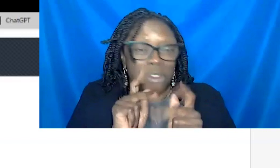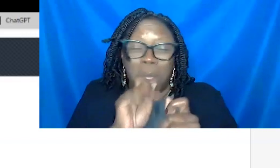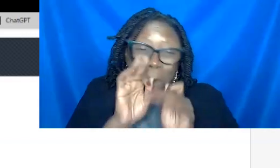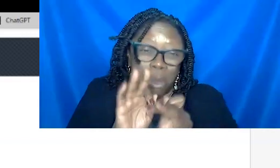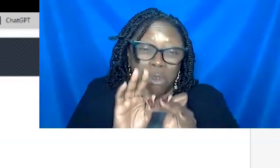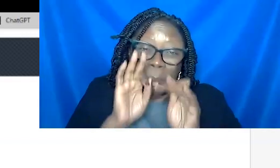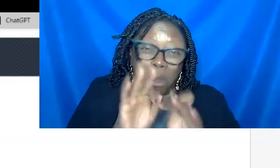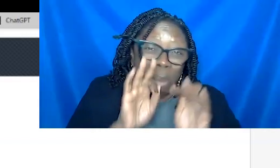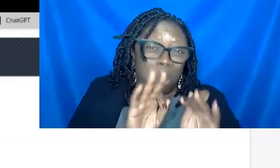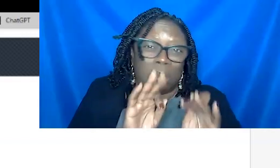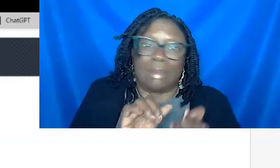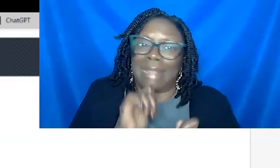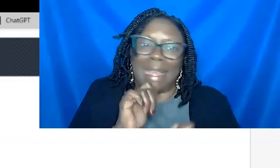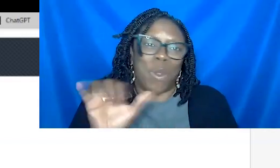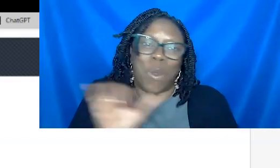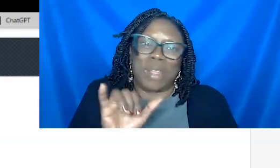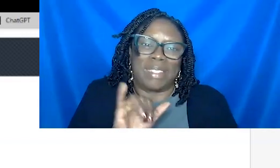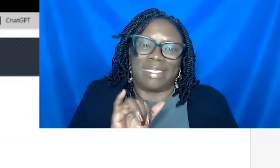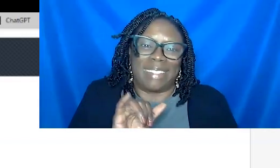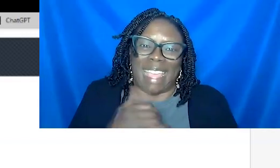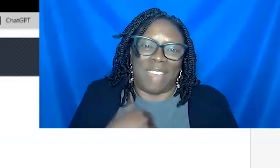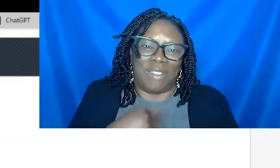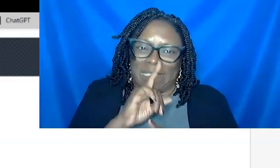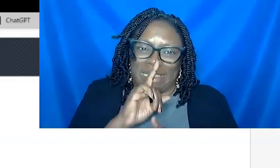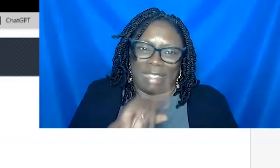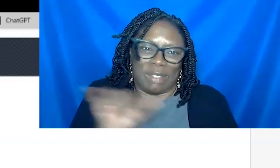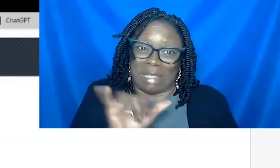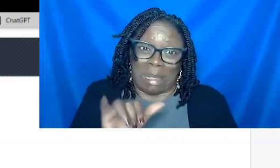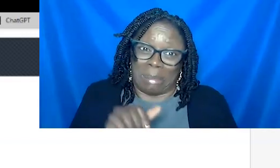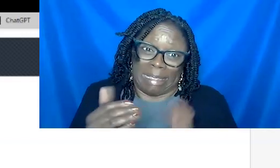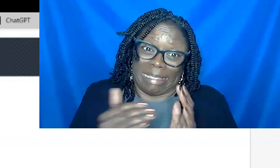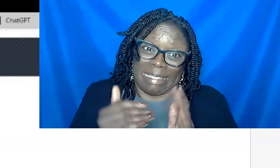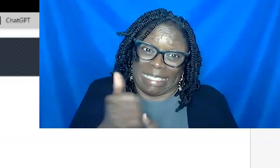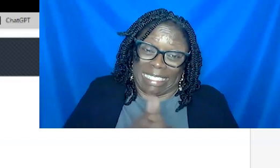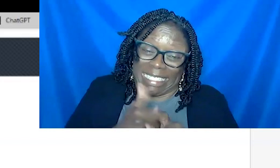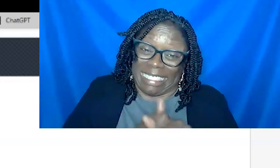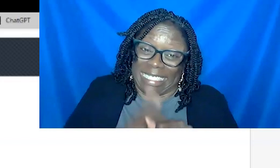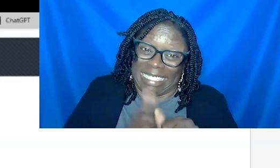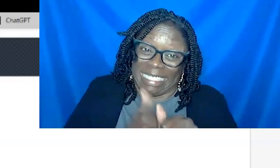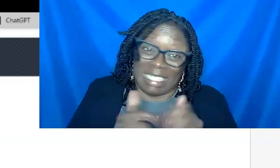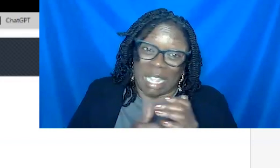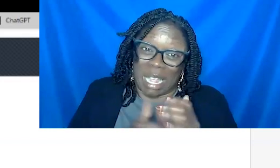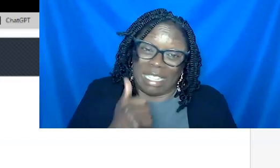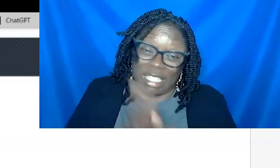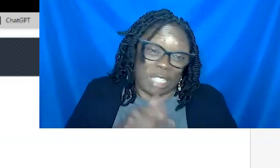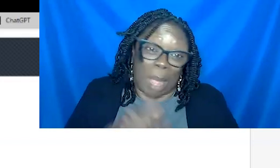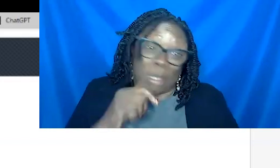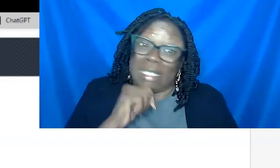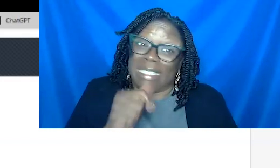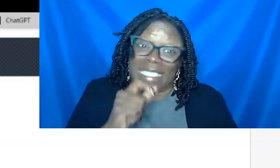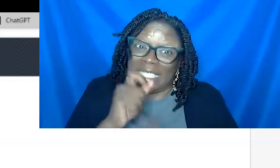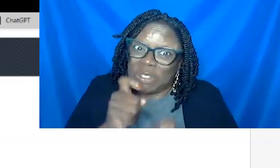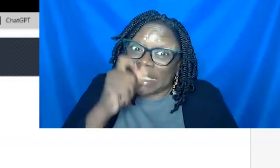give you the same answer all the time. So because this is a live example, and this is technically about 6-7 months after